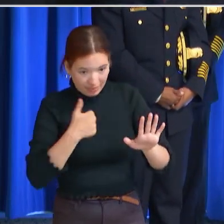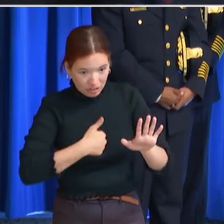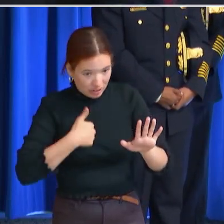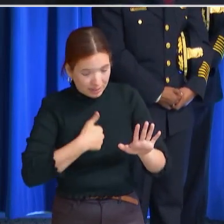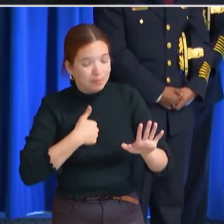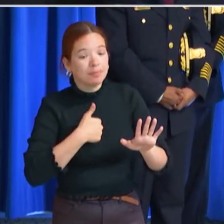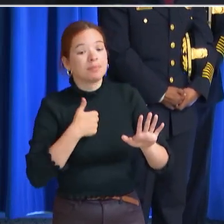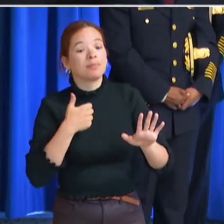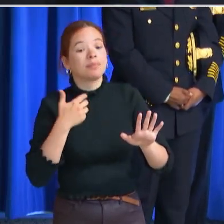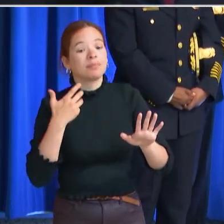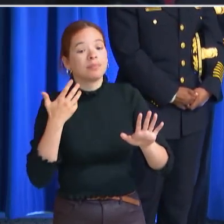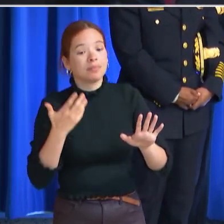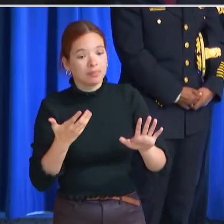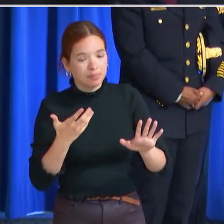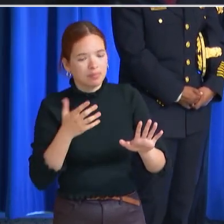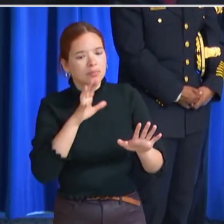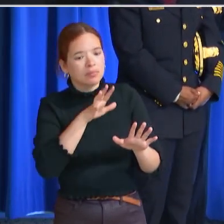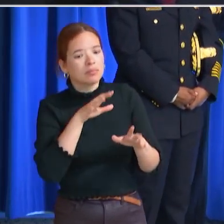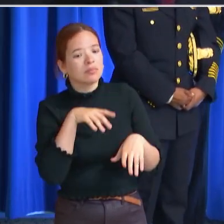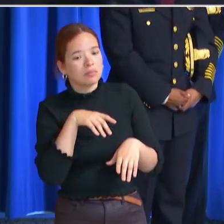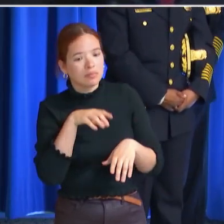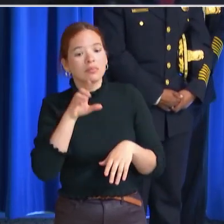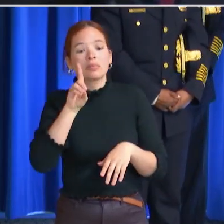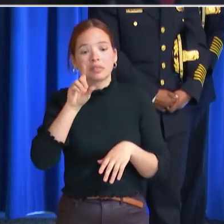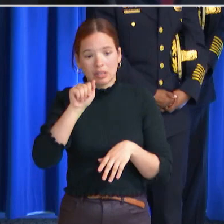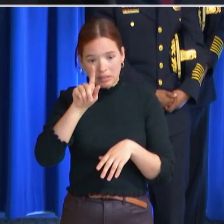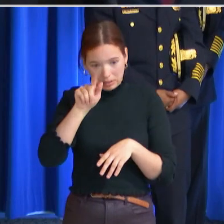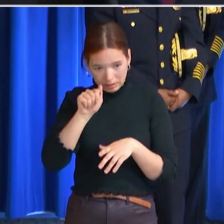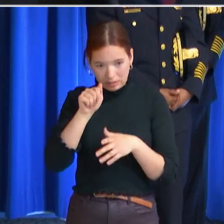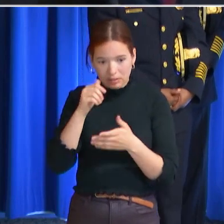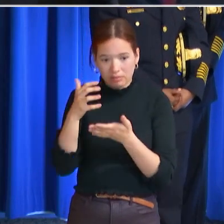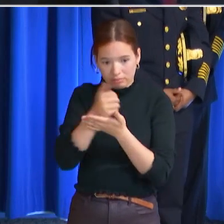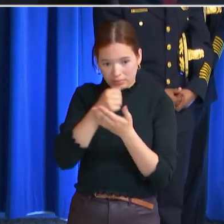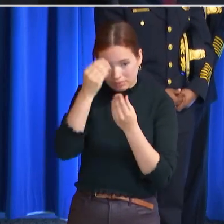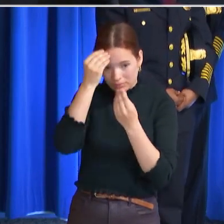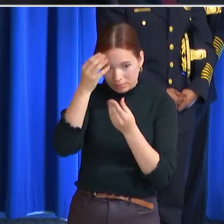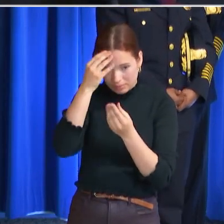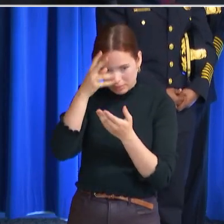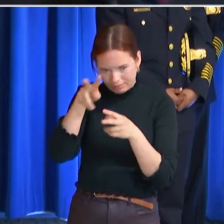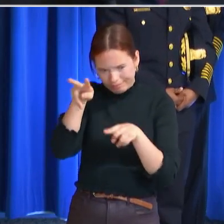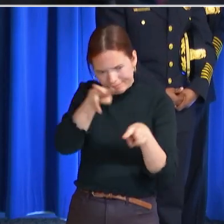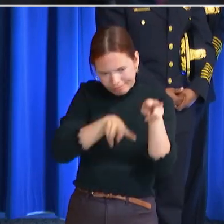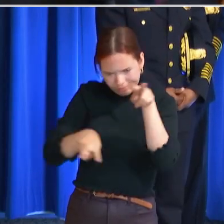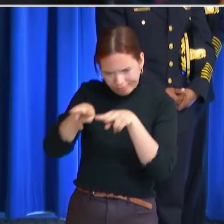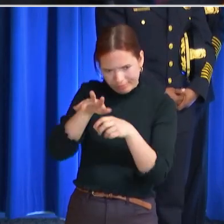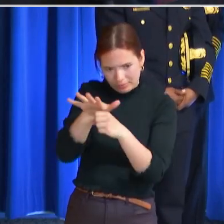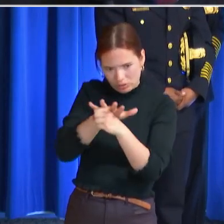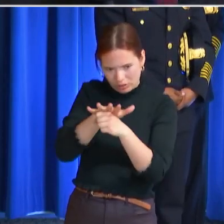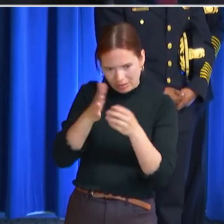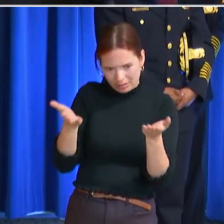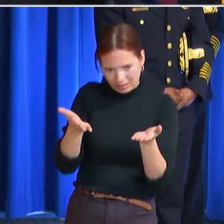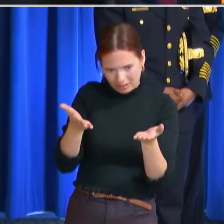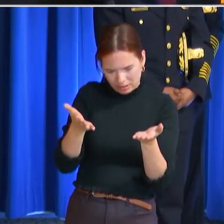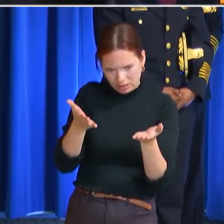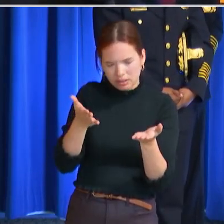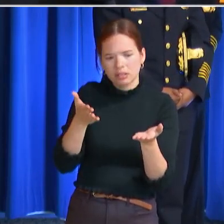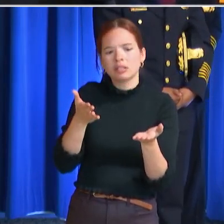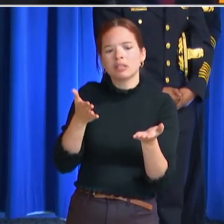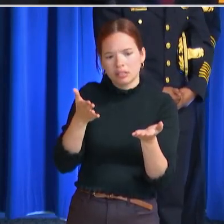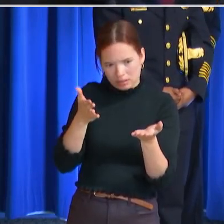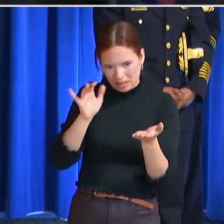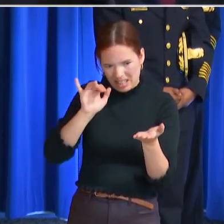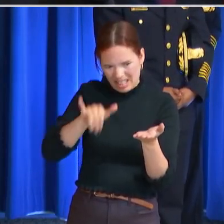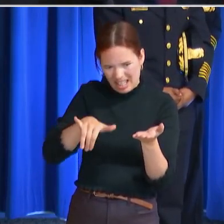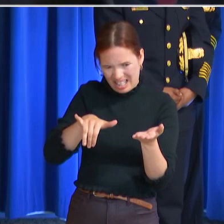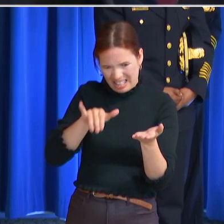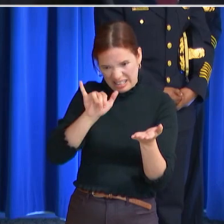we look at data across the city, and we look at areas where there are crime densities, as an example. And